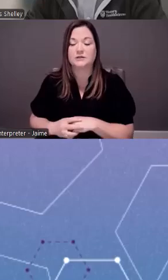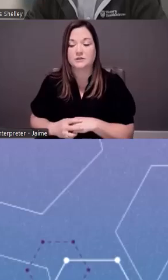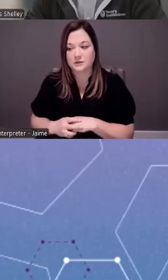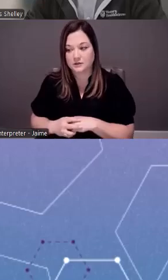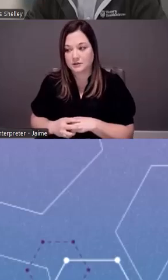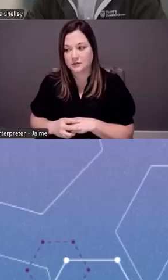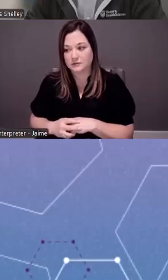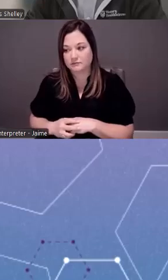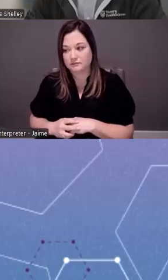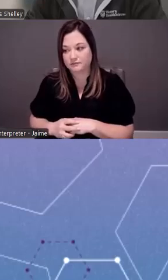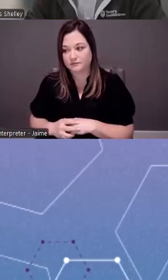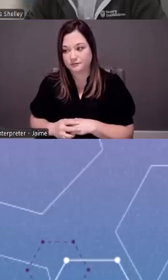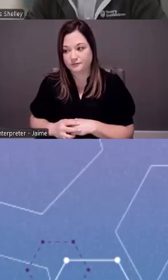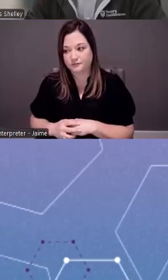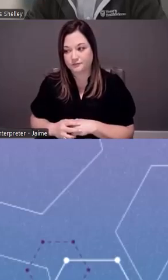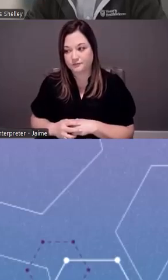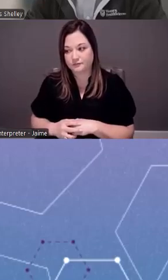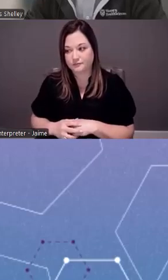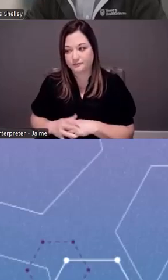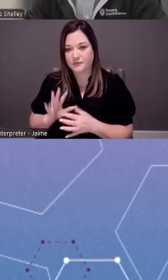talk about the address, where they're located.